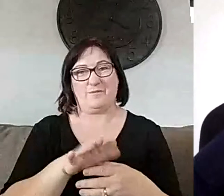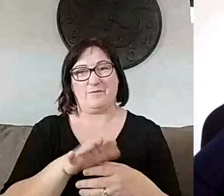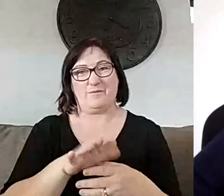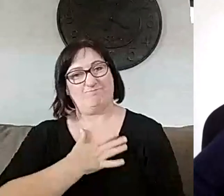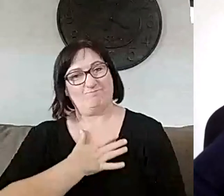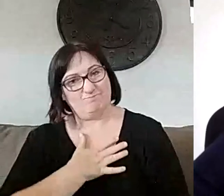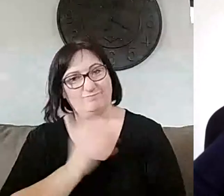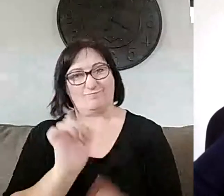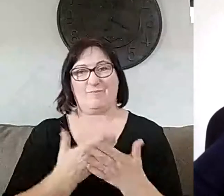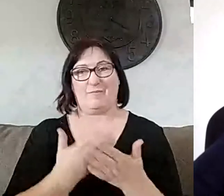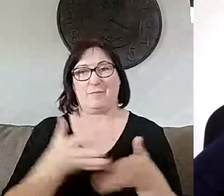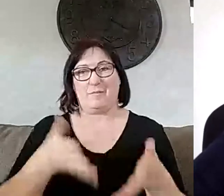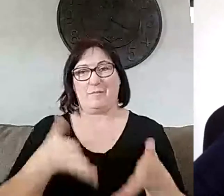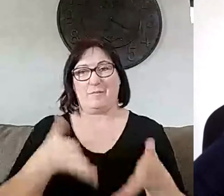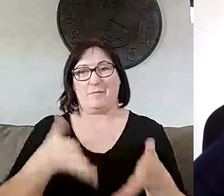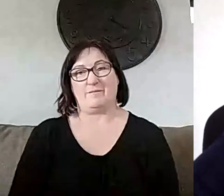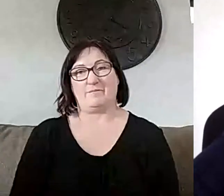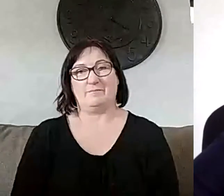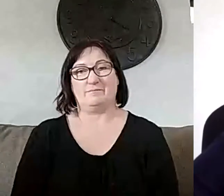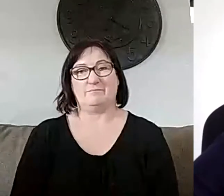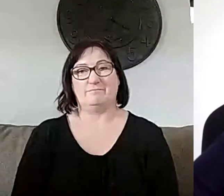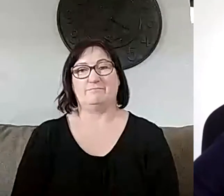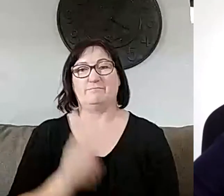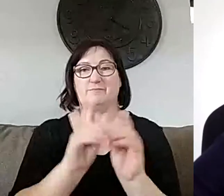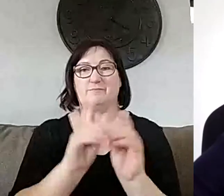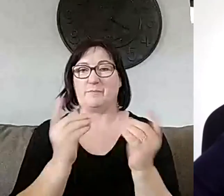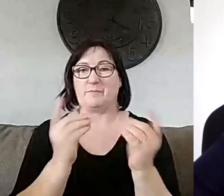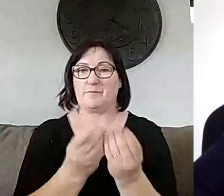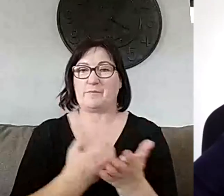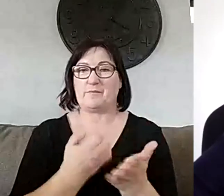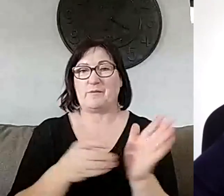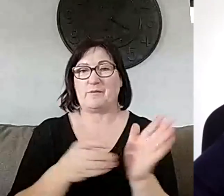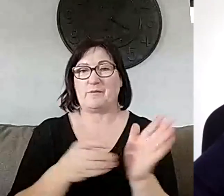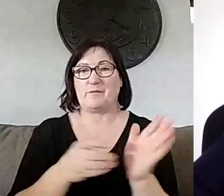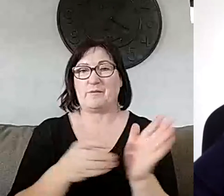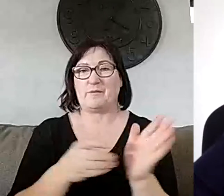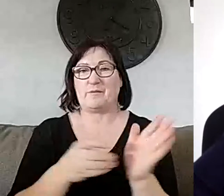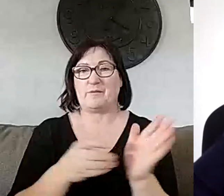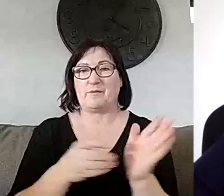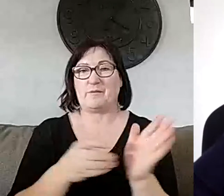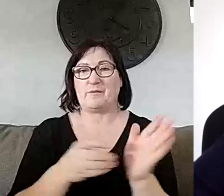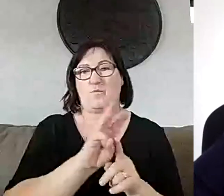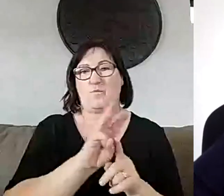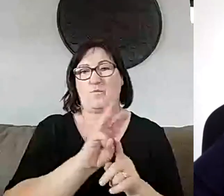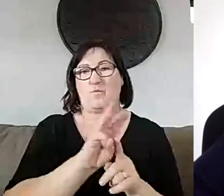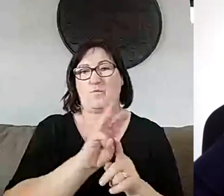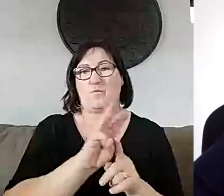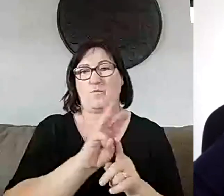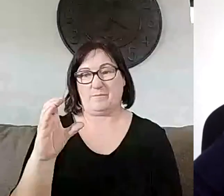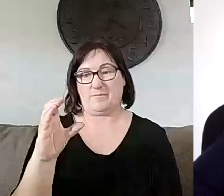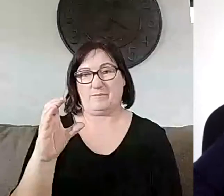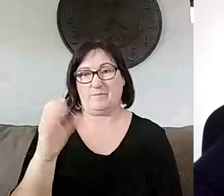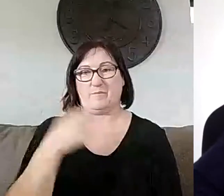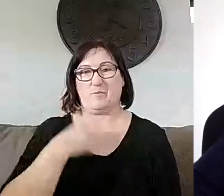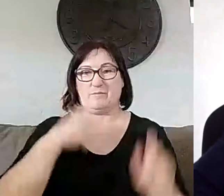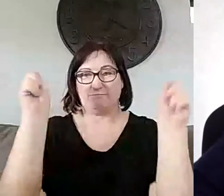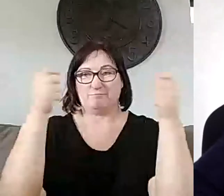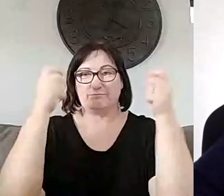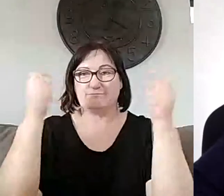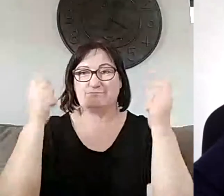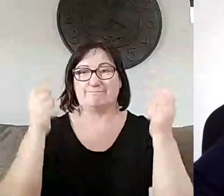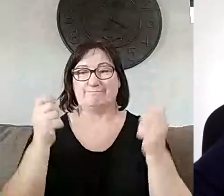I, as the Department of Economic Development and Tourism in the Western Cape, we're celebrating Global